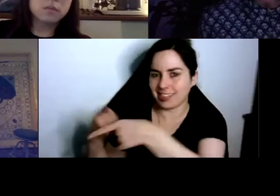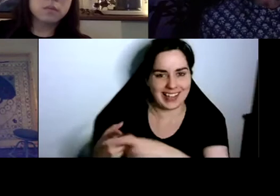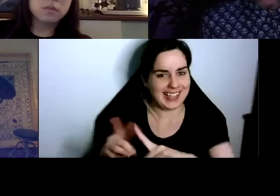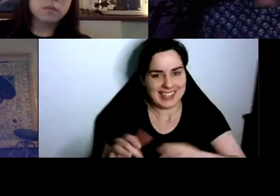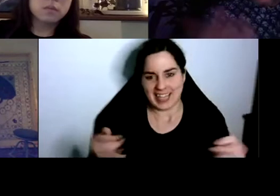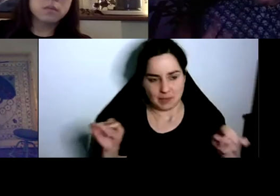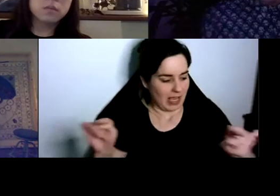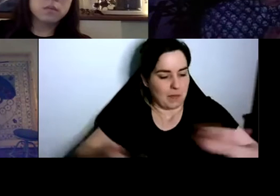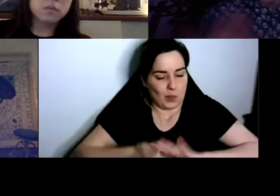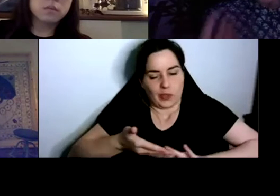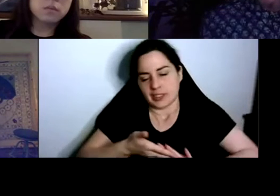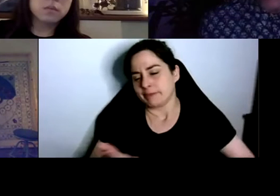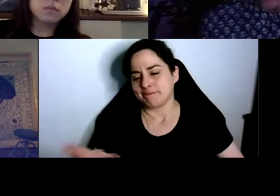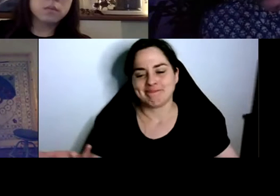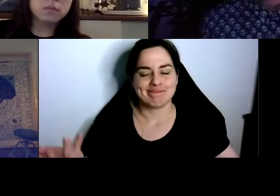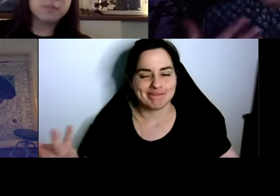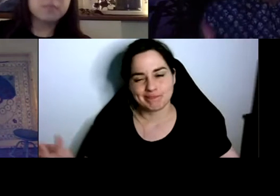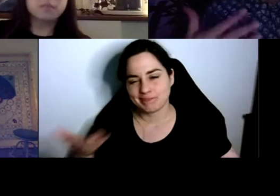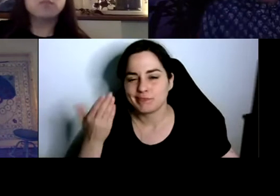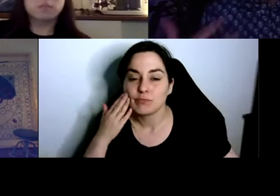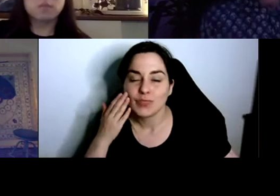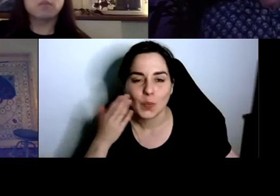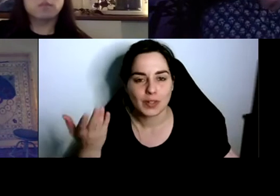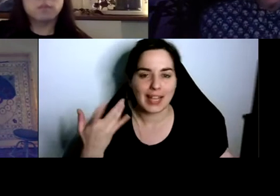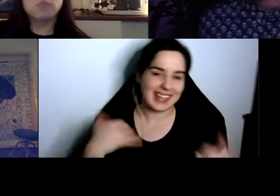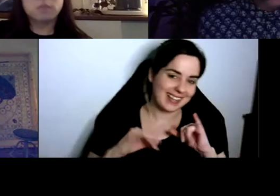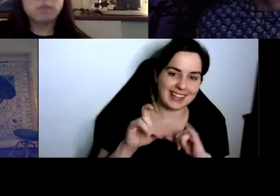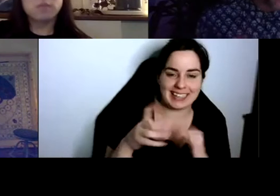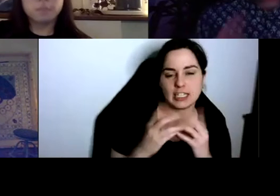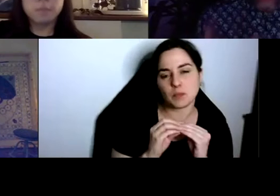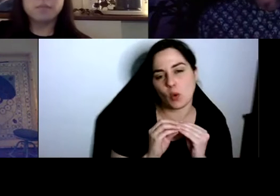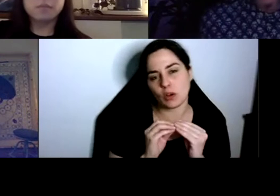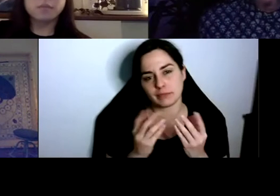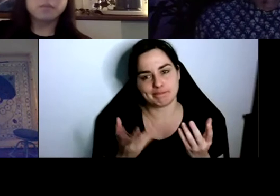Yeah, it's, it still needs further,